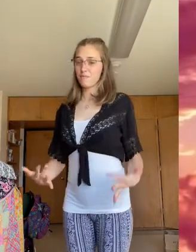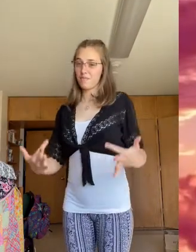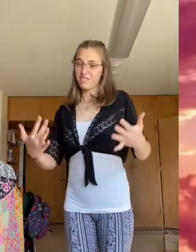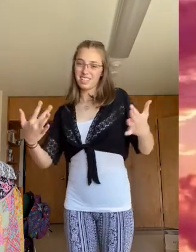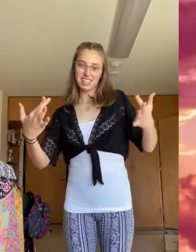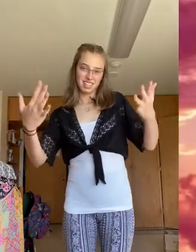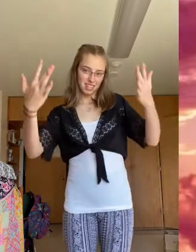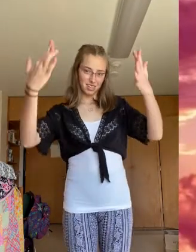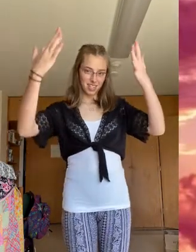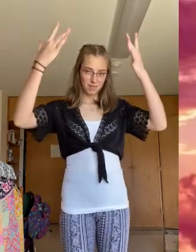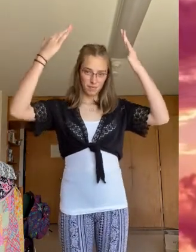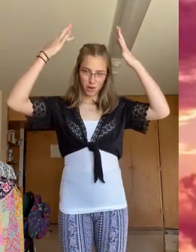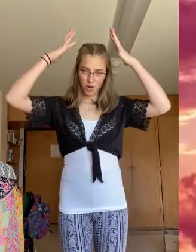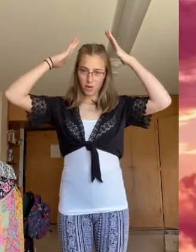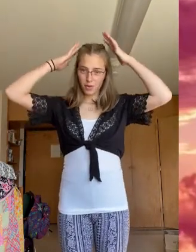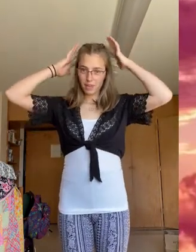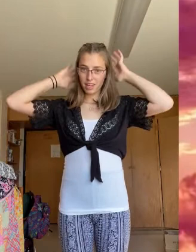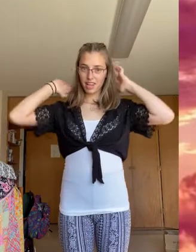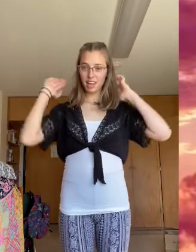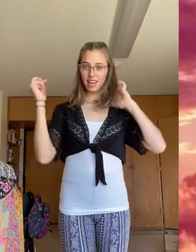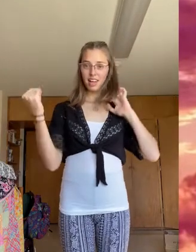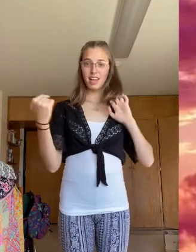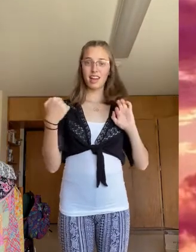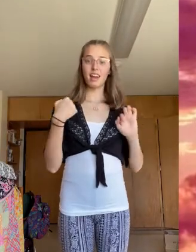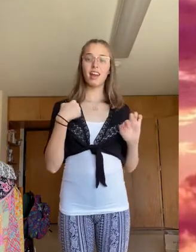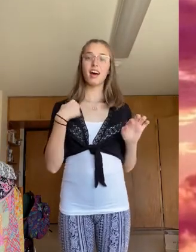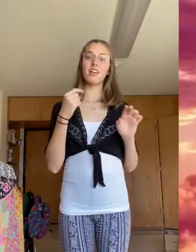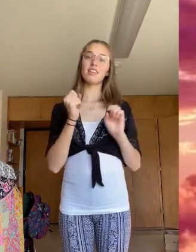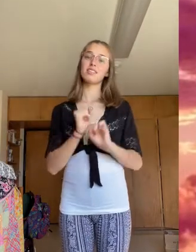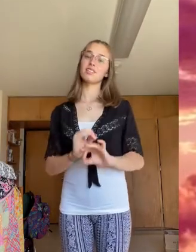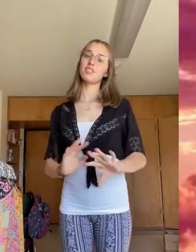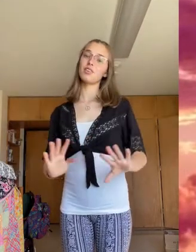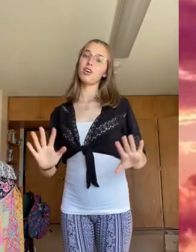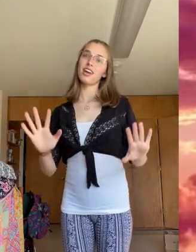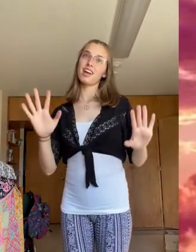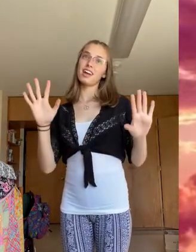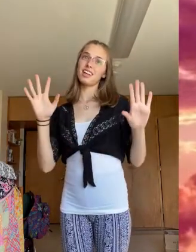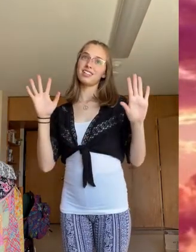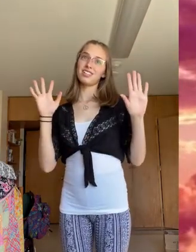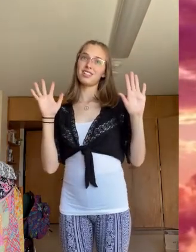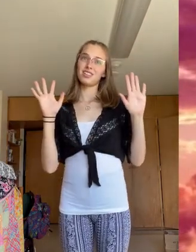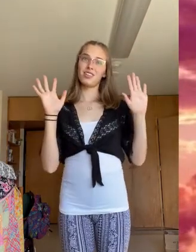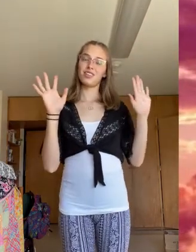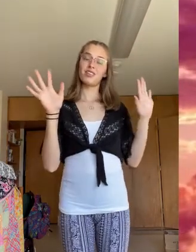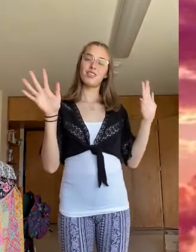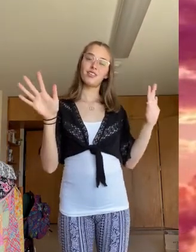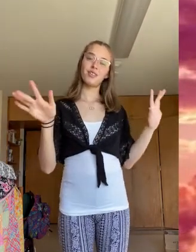I'm sweetly broken, wholly